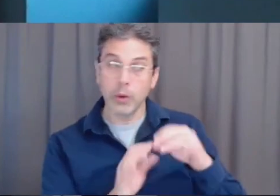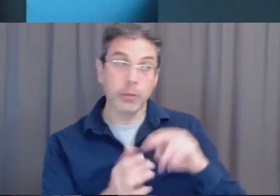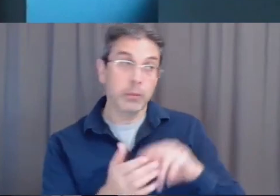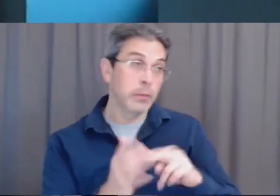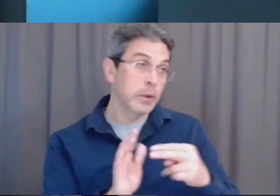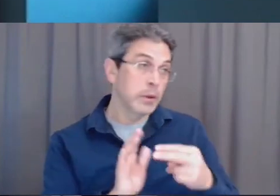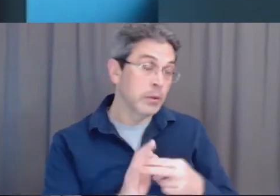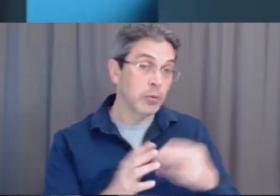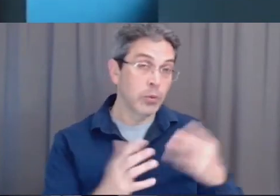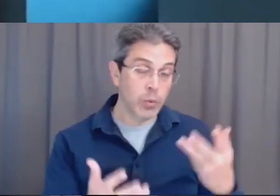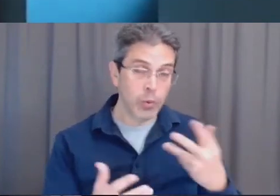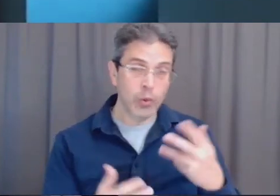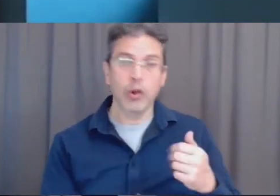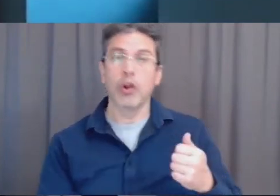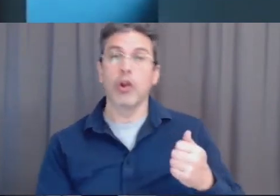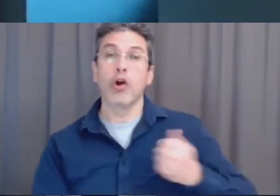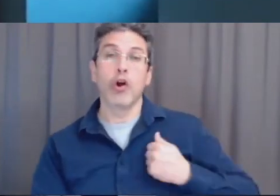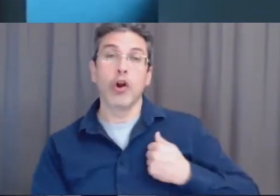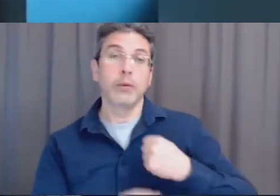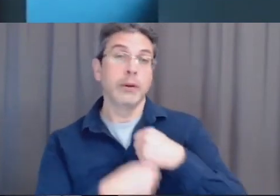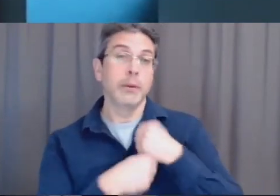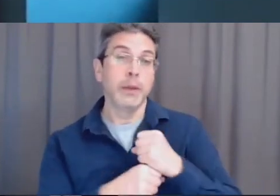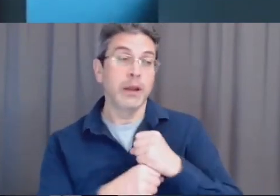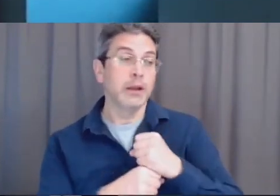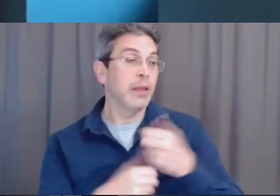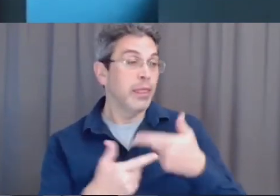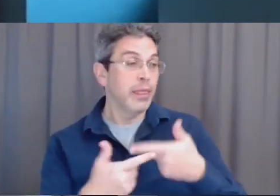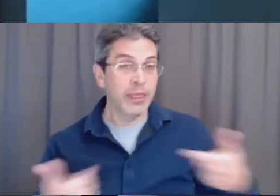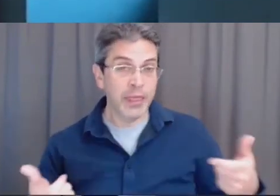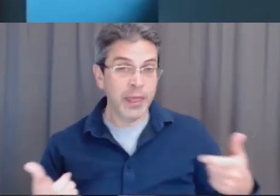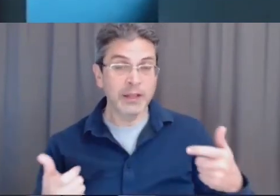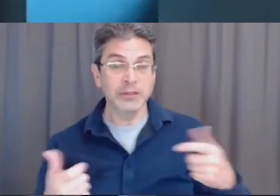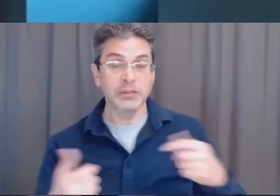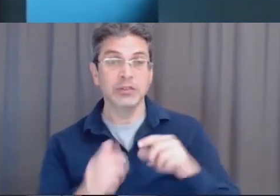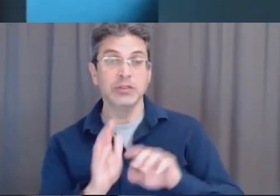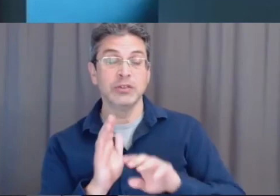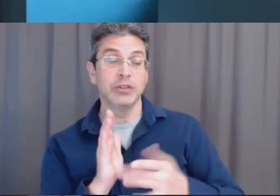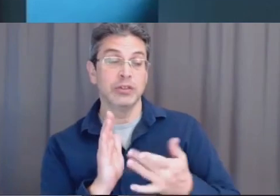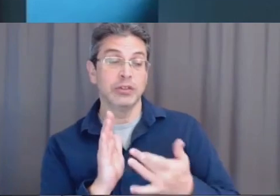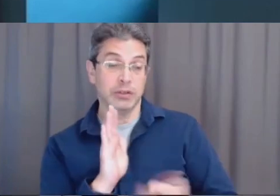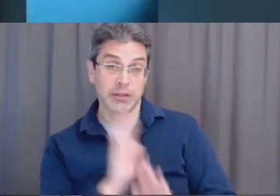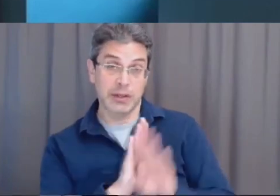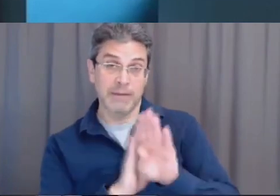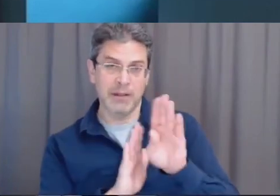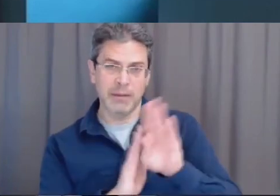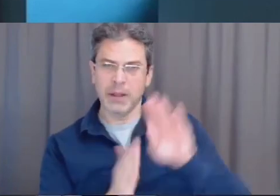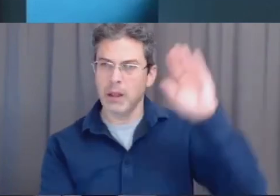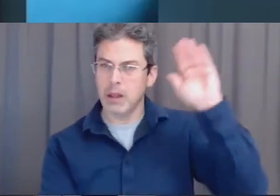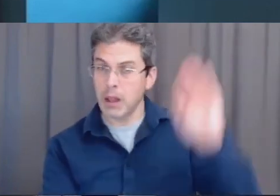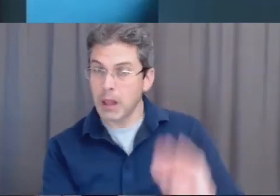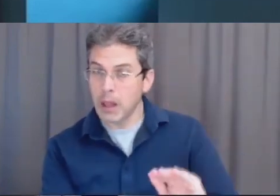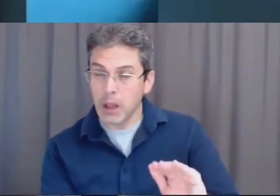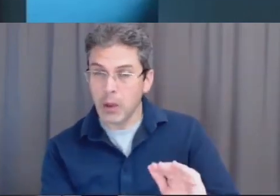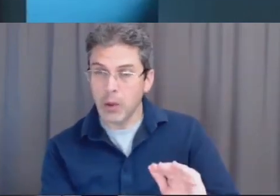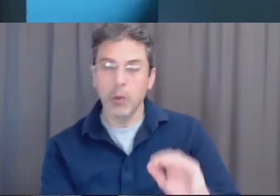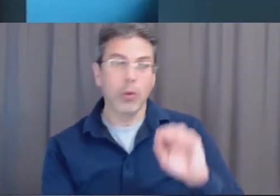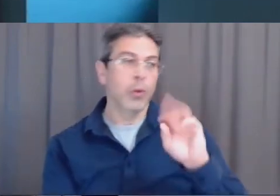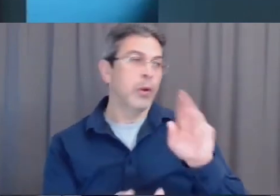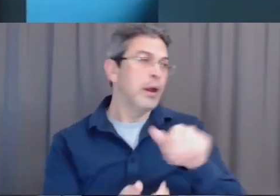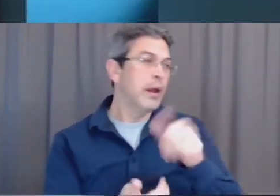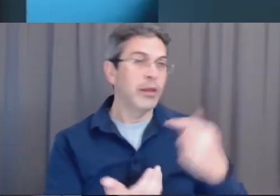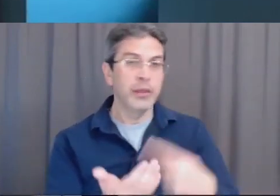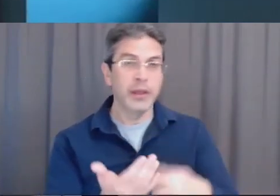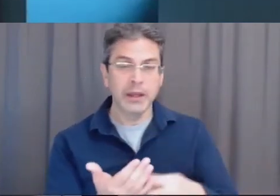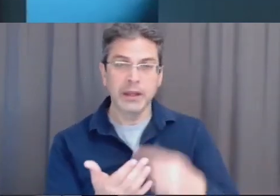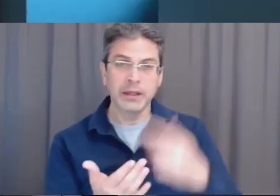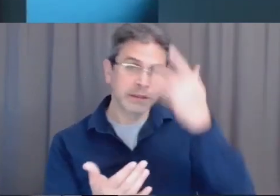non-proliferation and arms control, including newer kinds of weapons, or the other issues that have been discussed. including pandemic